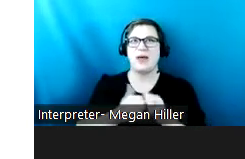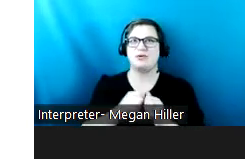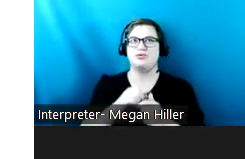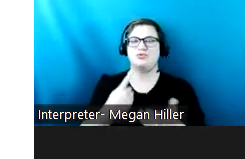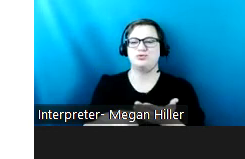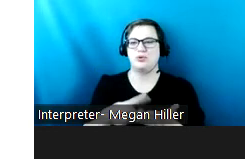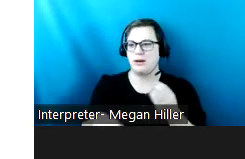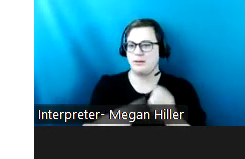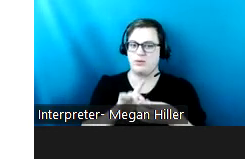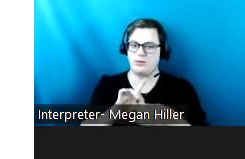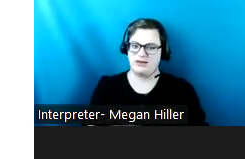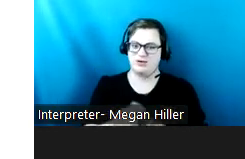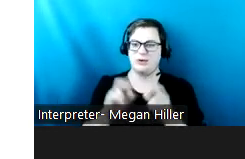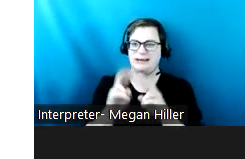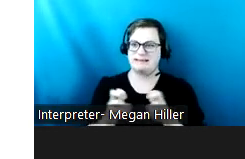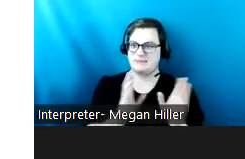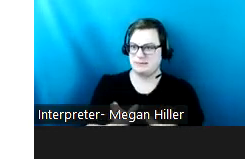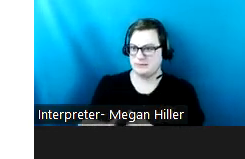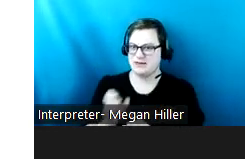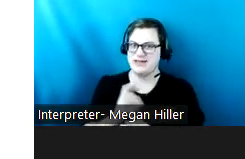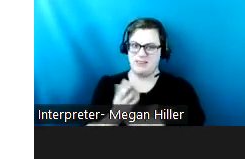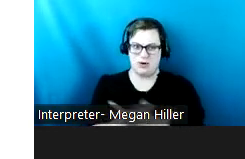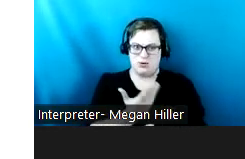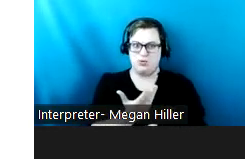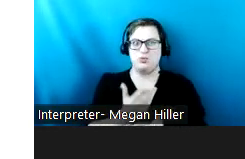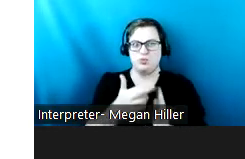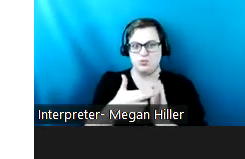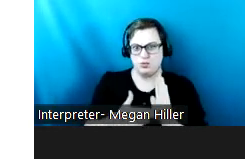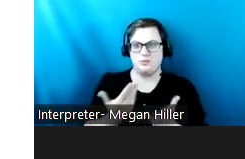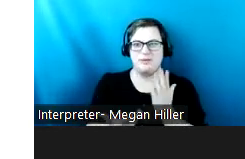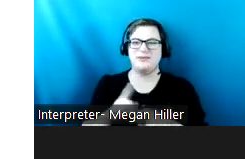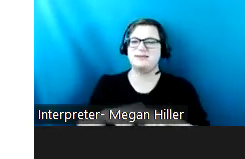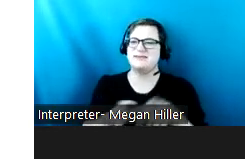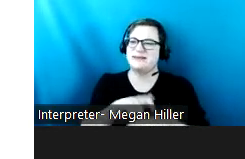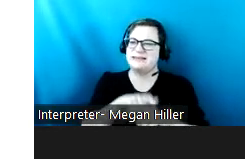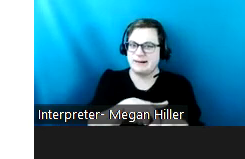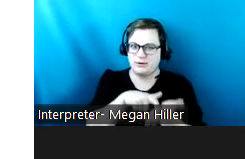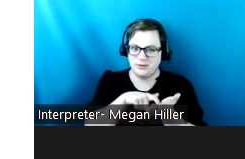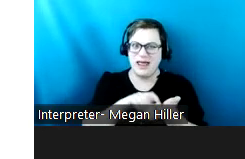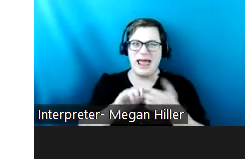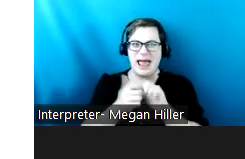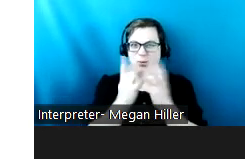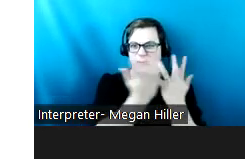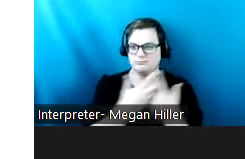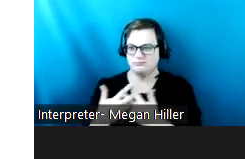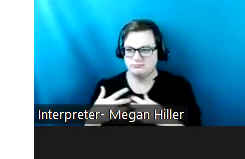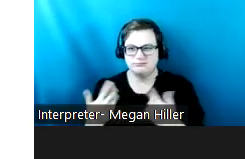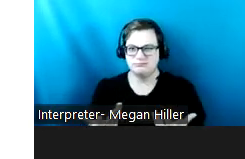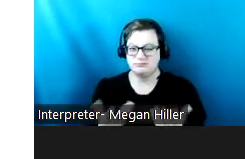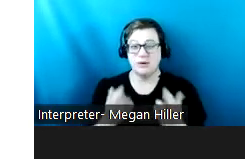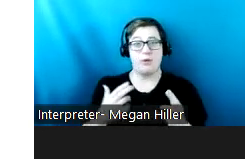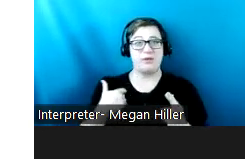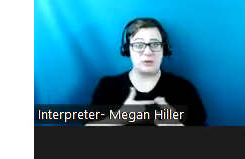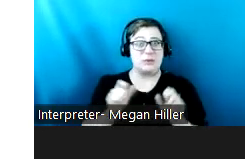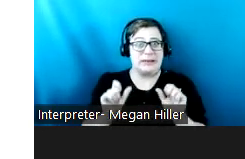the new rule, there's different timelines, some different pieces, and trying to get that lined up. Hopefully, we're able to do that in a way